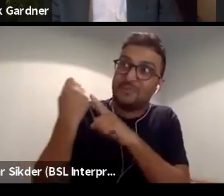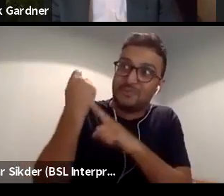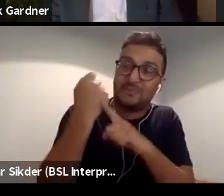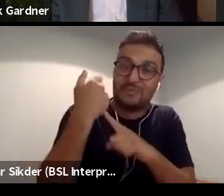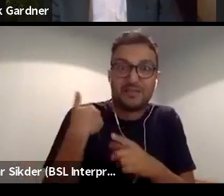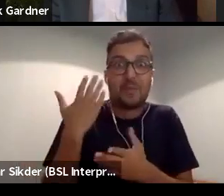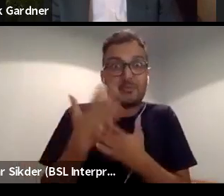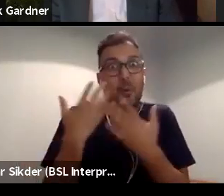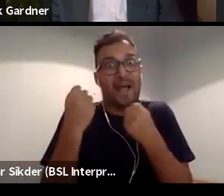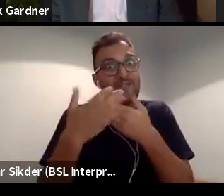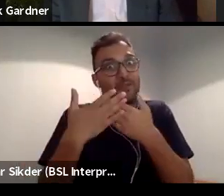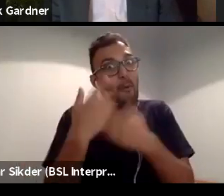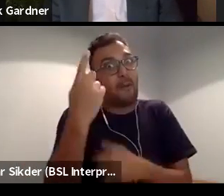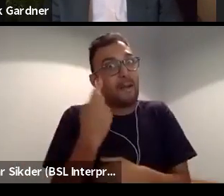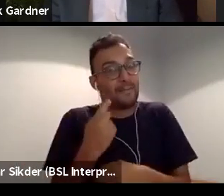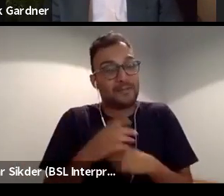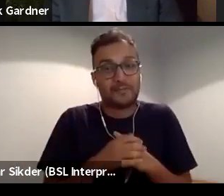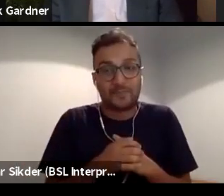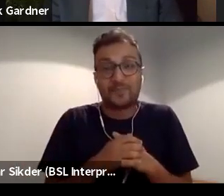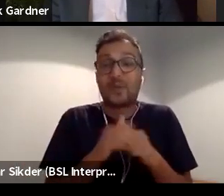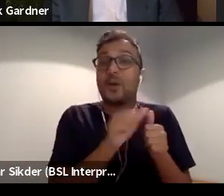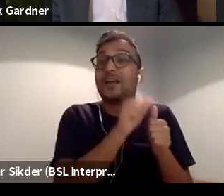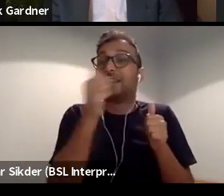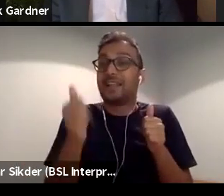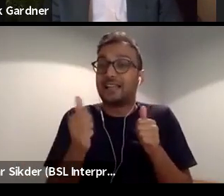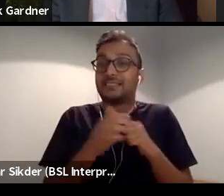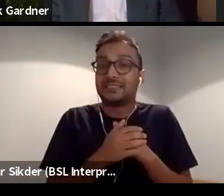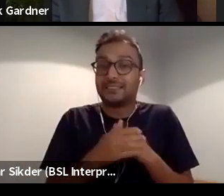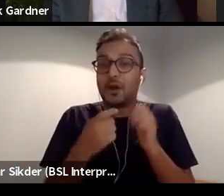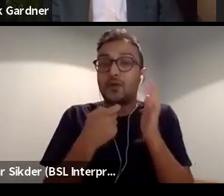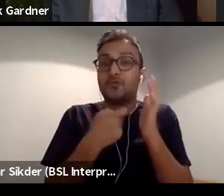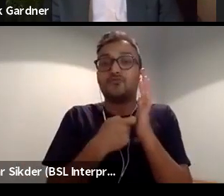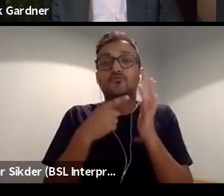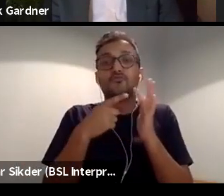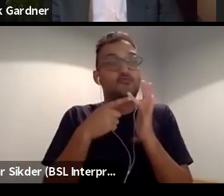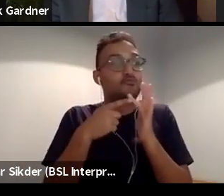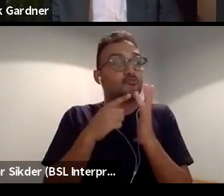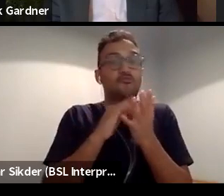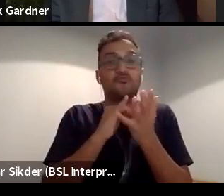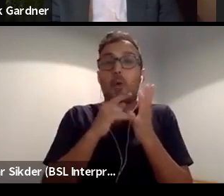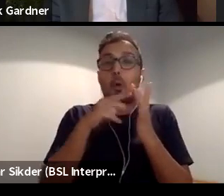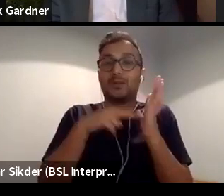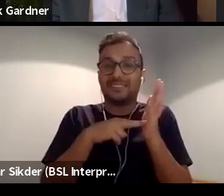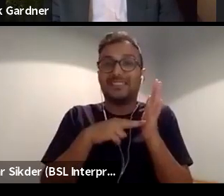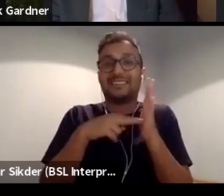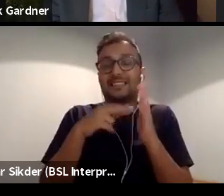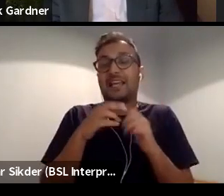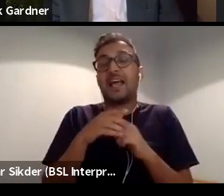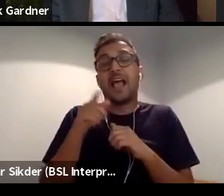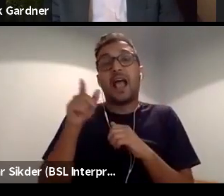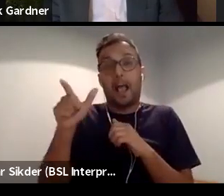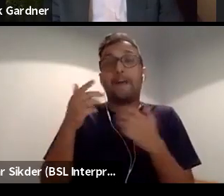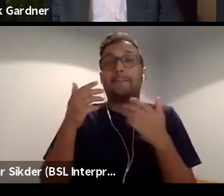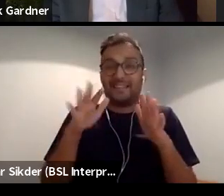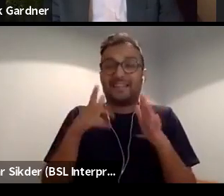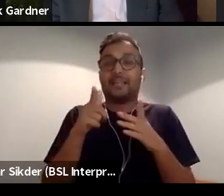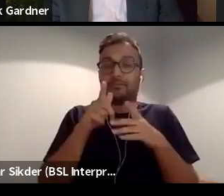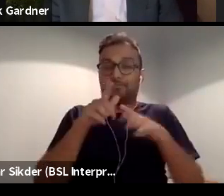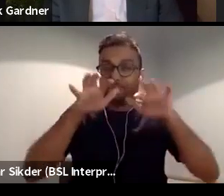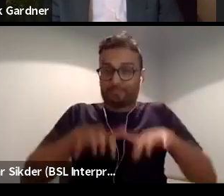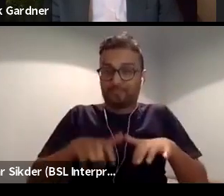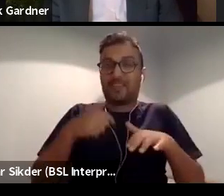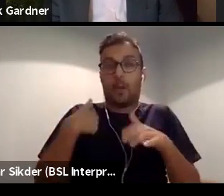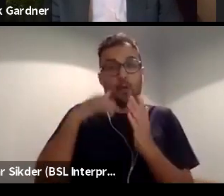panelist is Rohit Kachru, who very kindly wrote the foreword to our report, and so is very familiar with